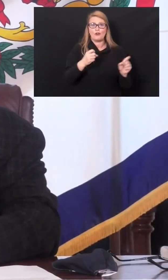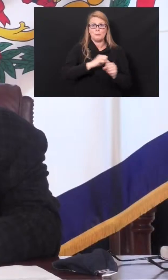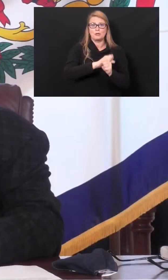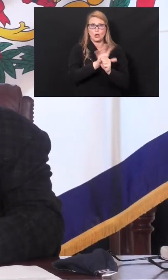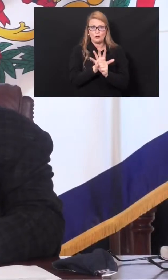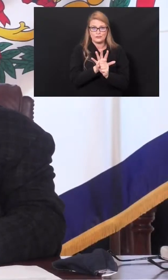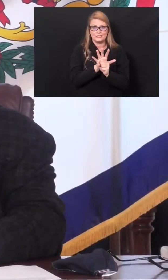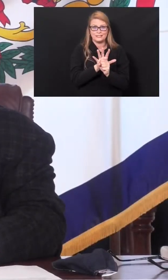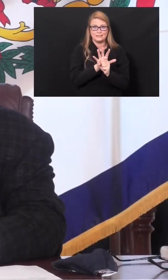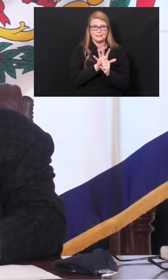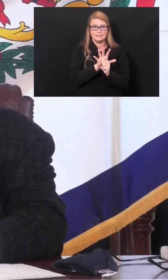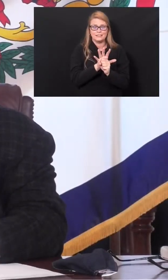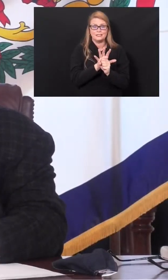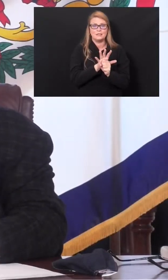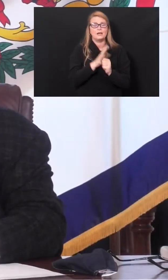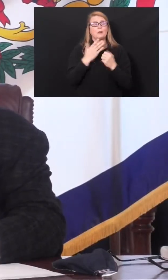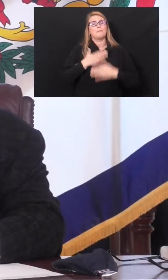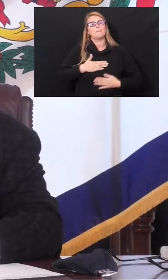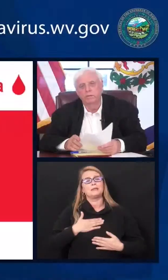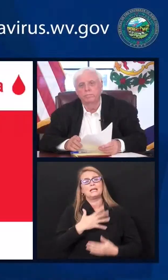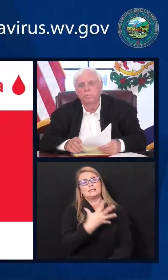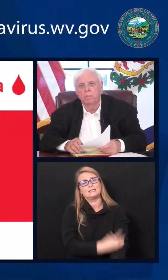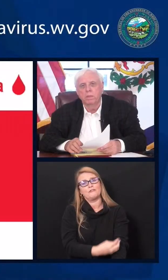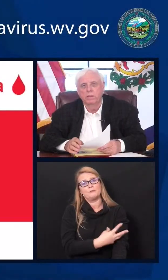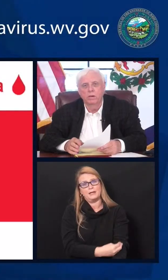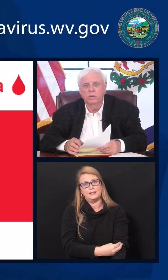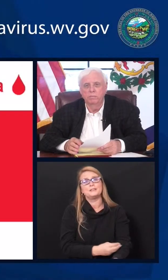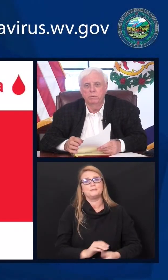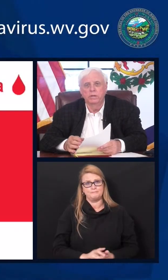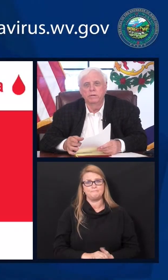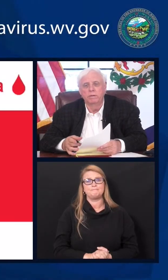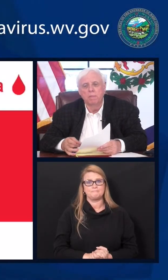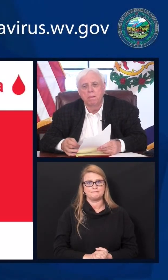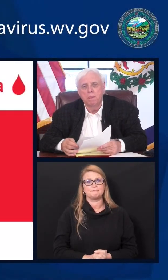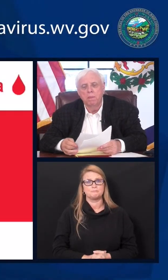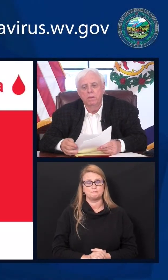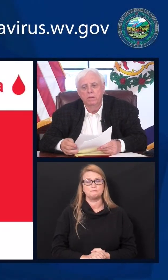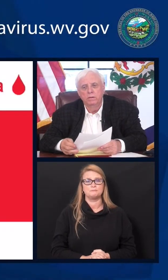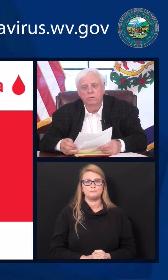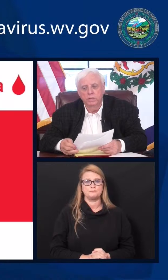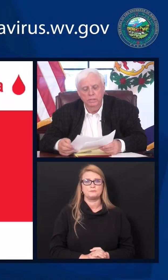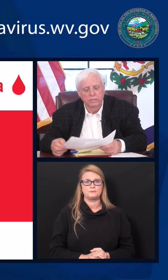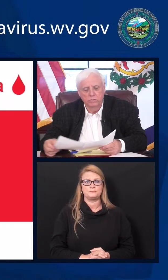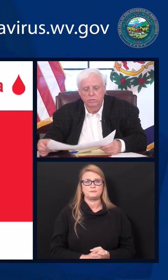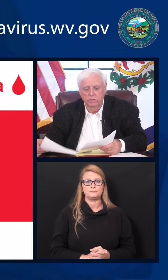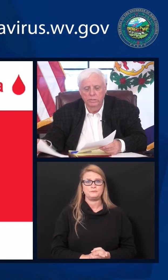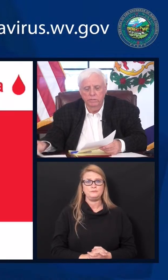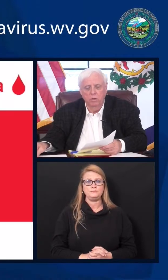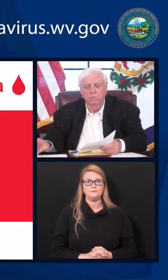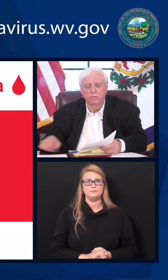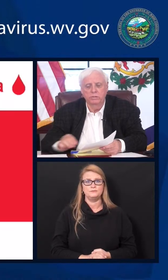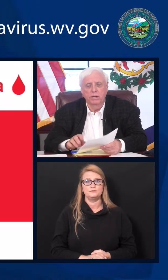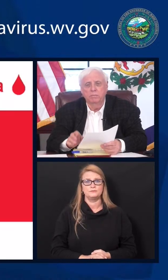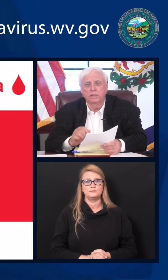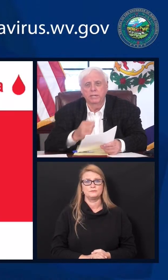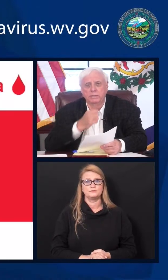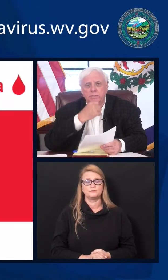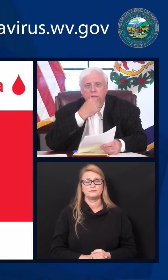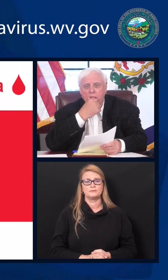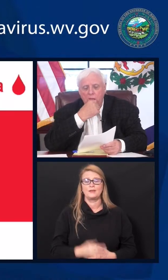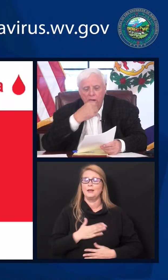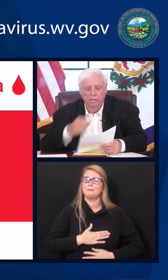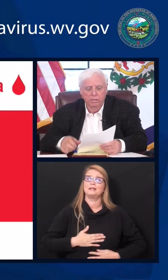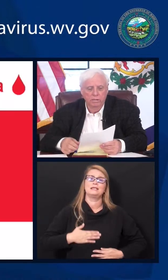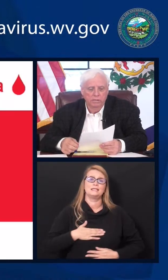this dreaded disease, go give blood. Go give blood. Really and truly, it's almost an